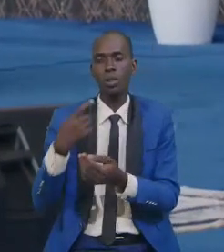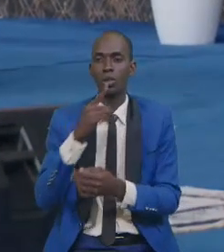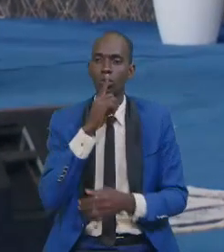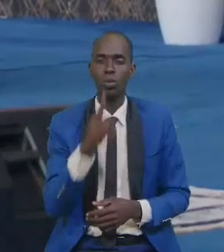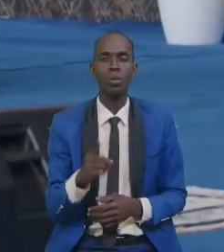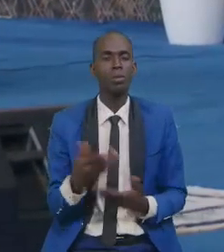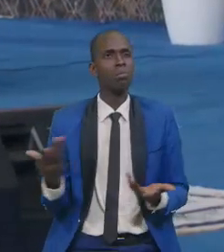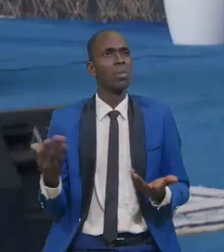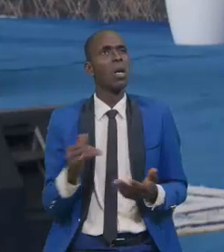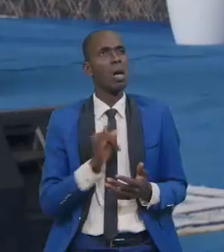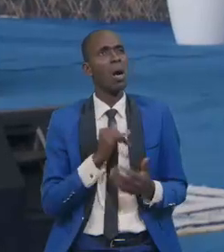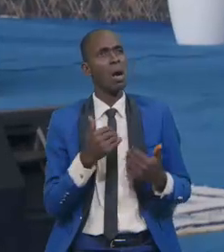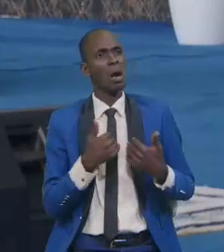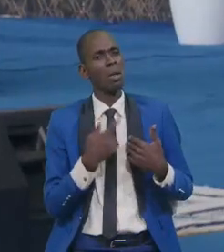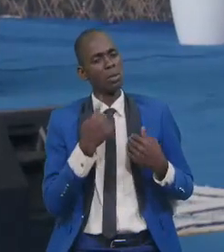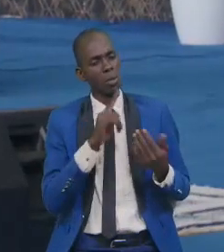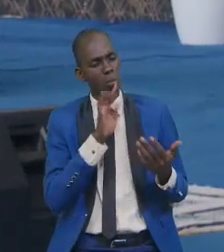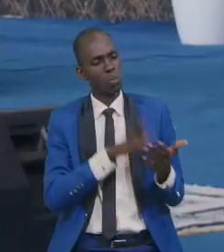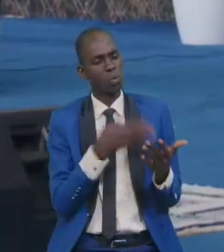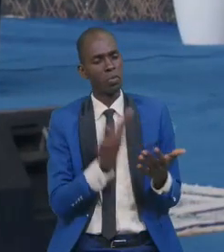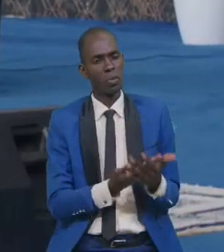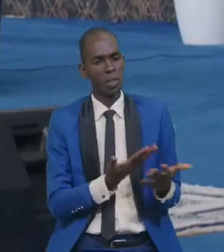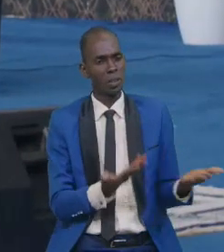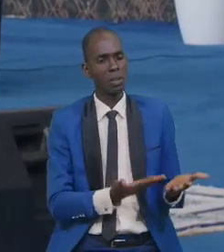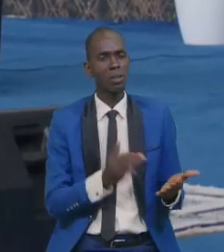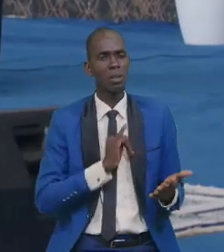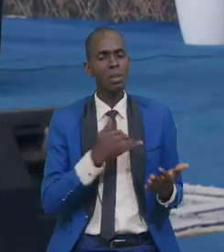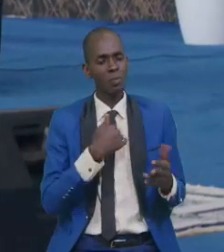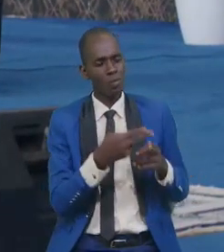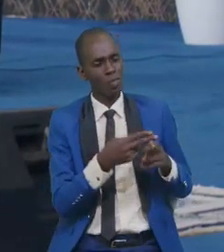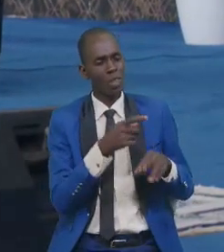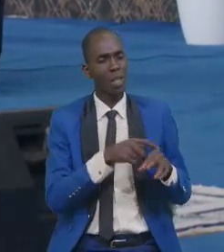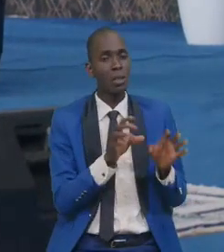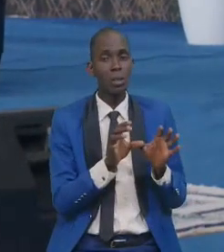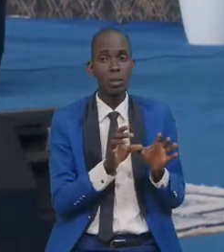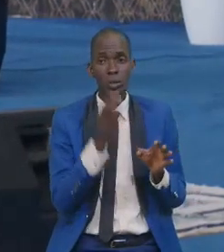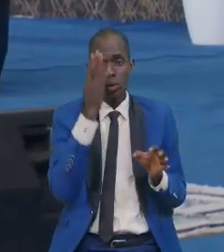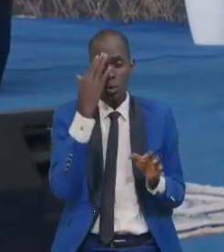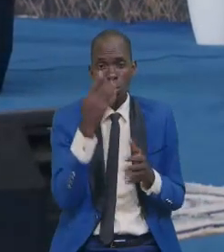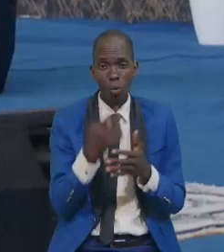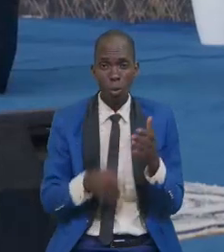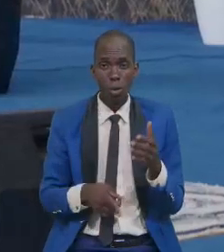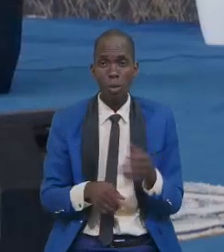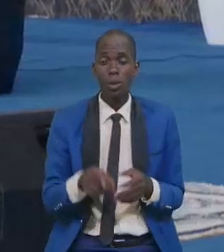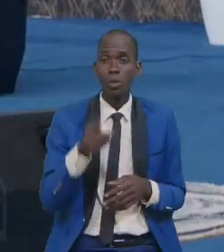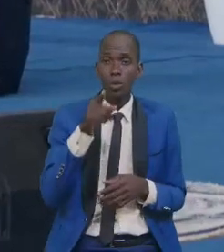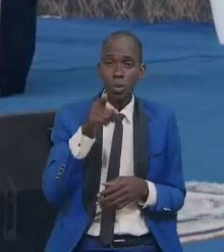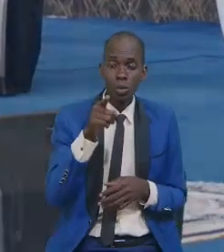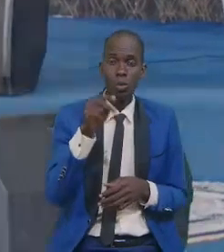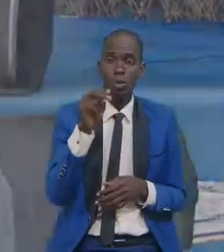I have the evidence here, the temporary certificate. You know what? You want to have a